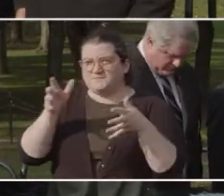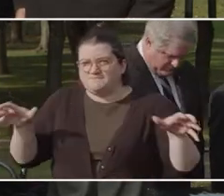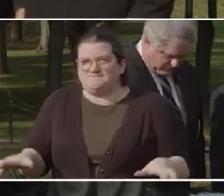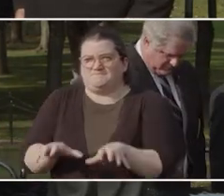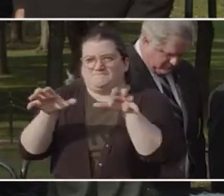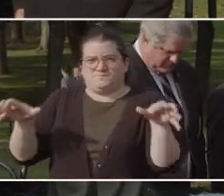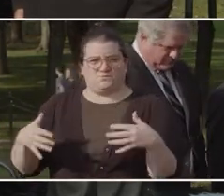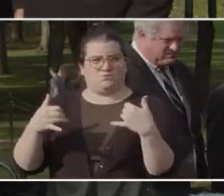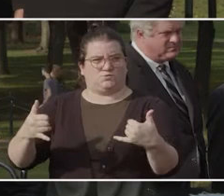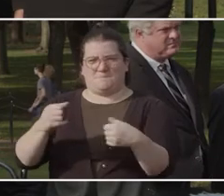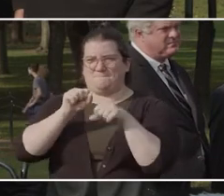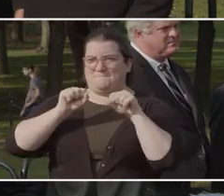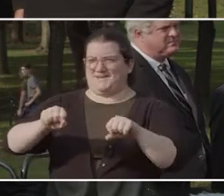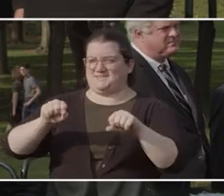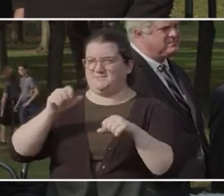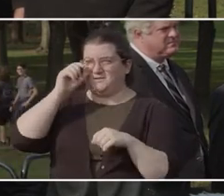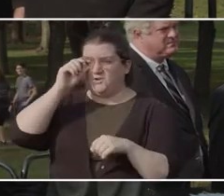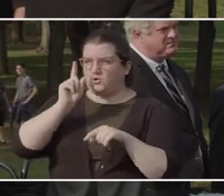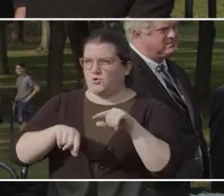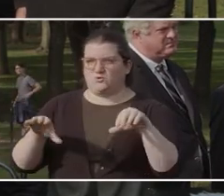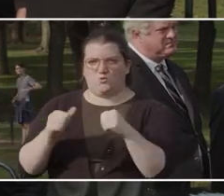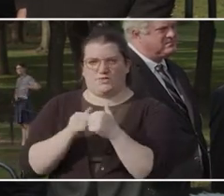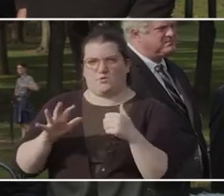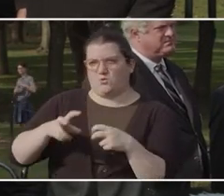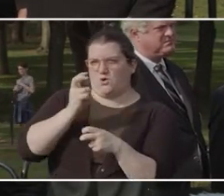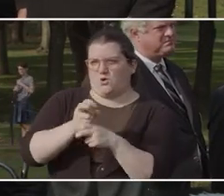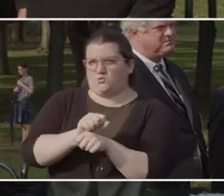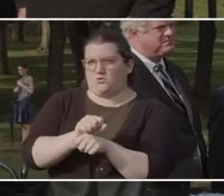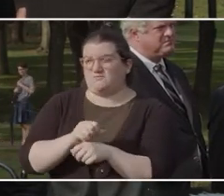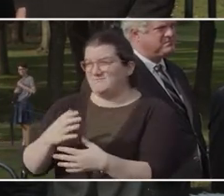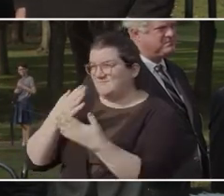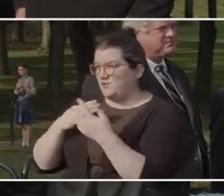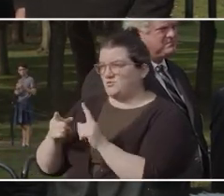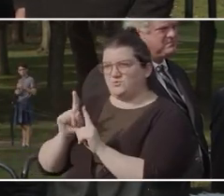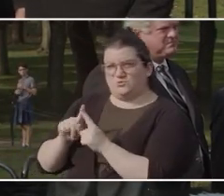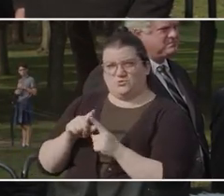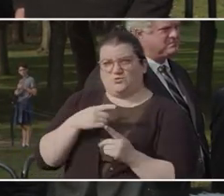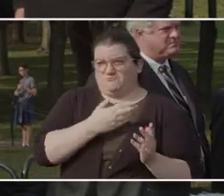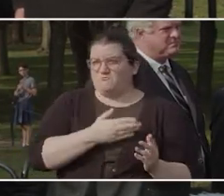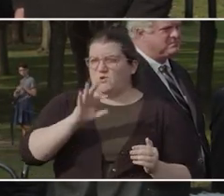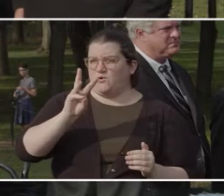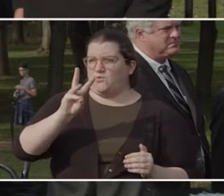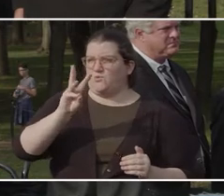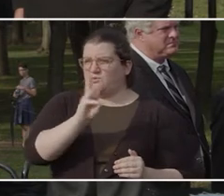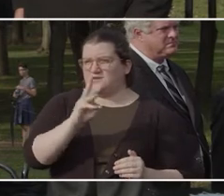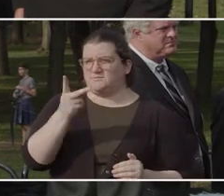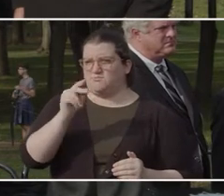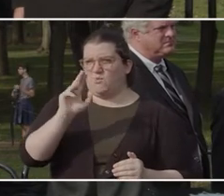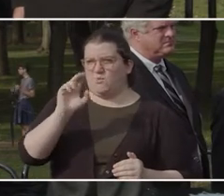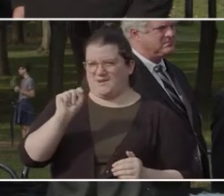hard work. A special thank you to the West Point Alumni Glee Club who are giving of their time to be with us here